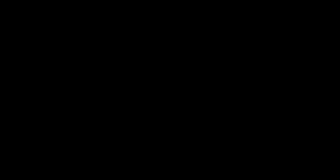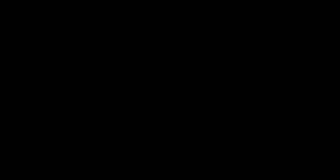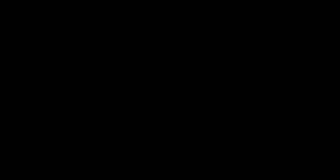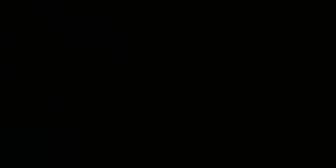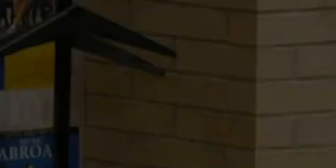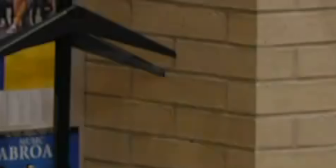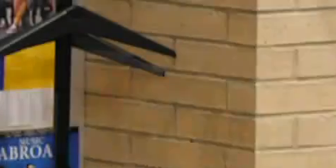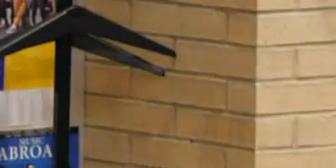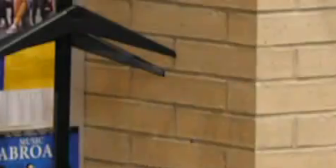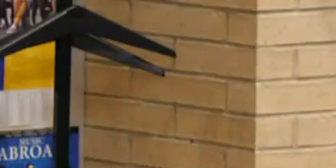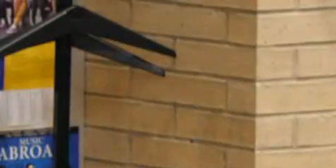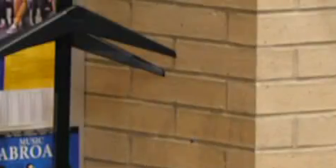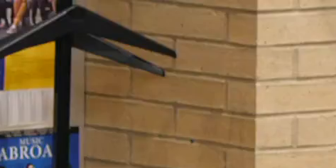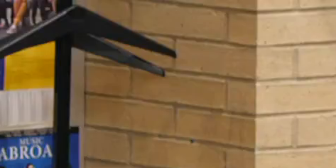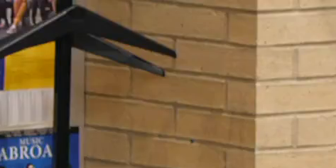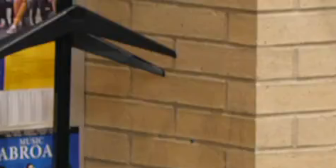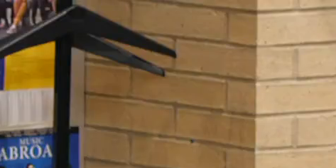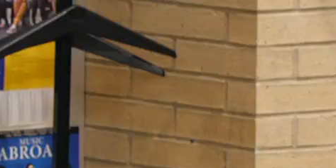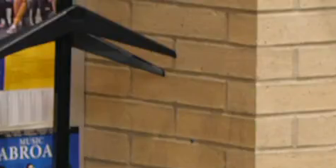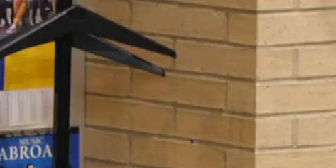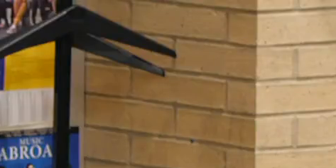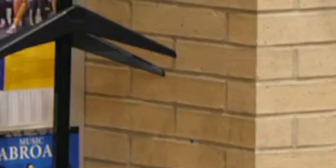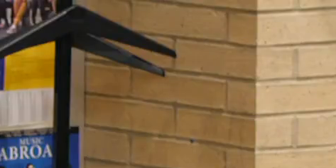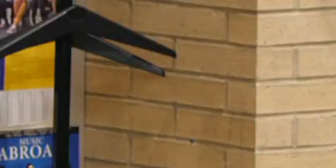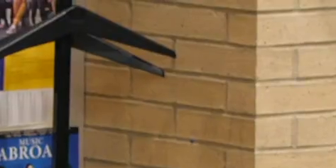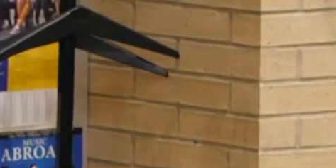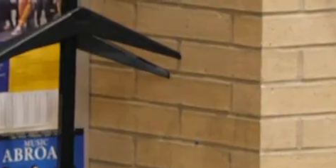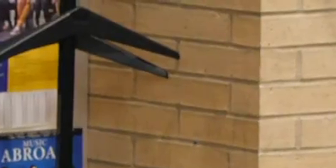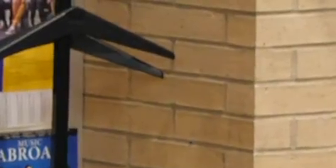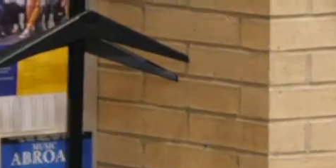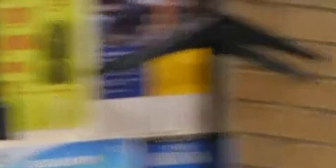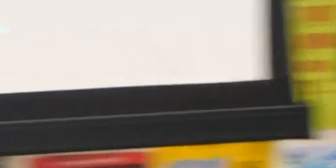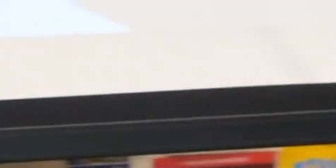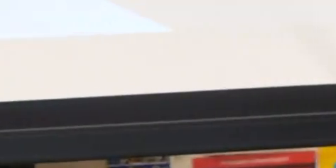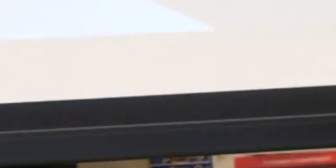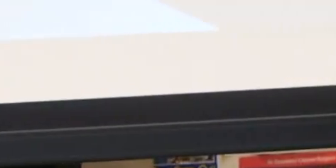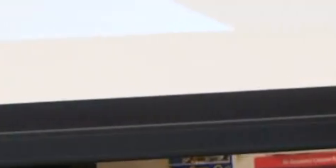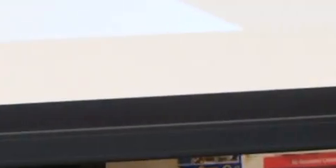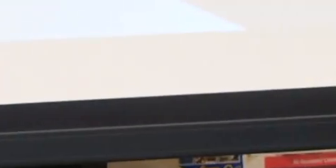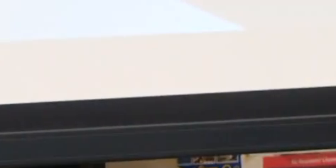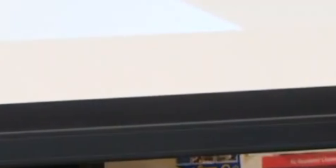going to go ahead and get started. Everyone will settle down for us. Thank you very much.